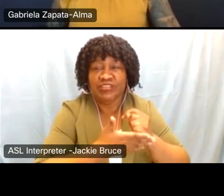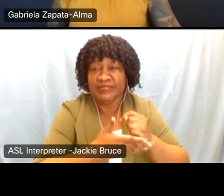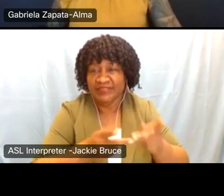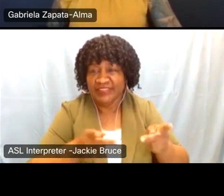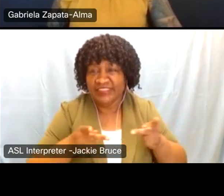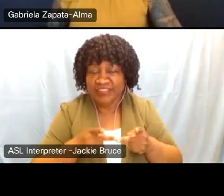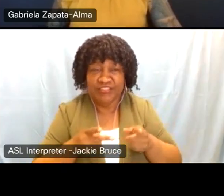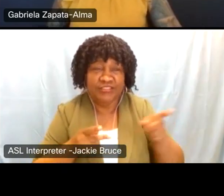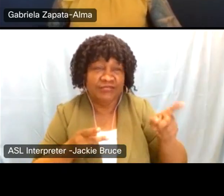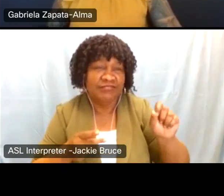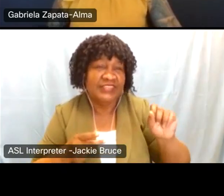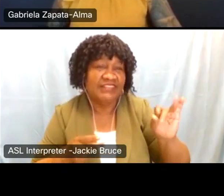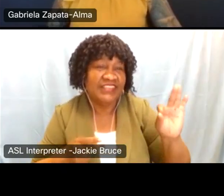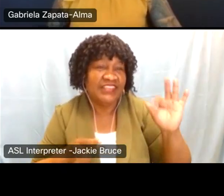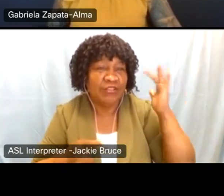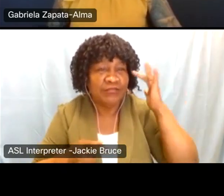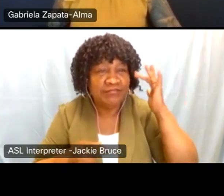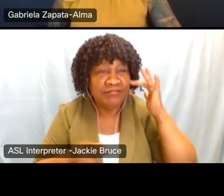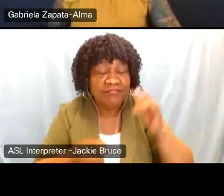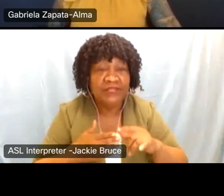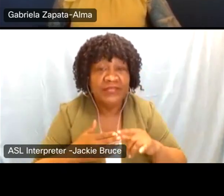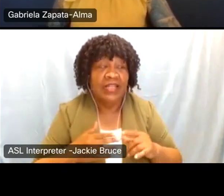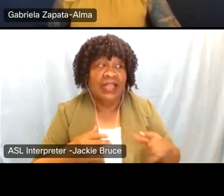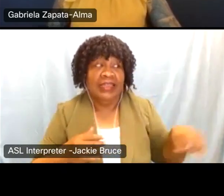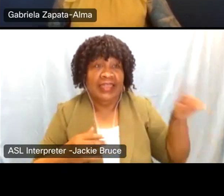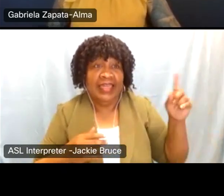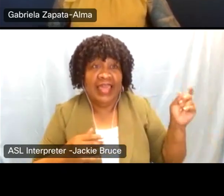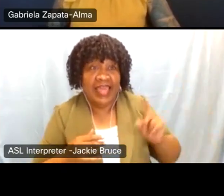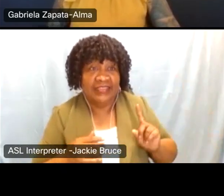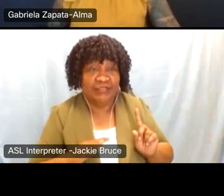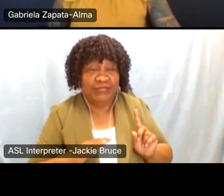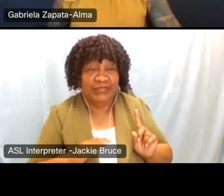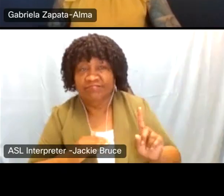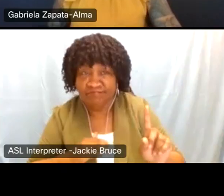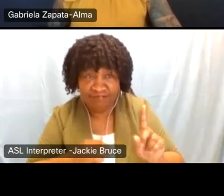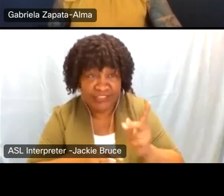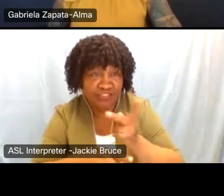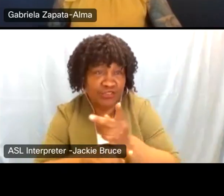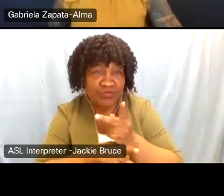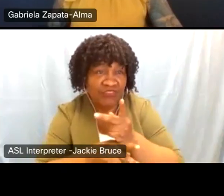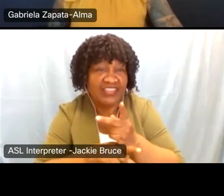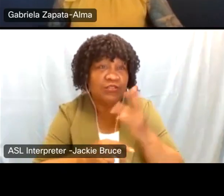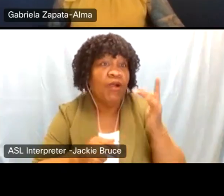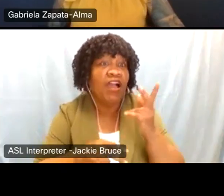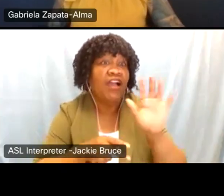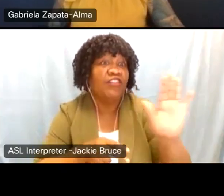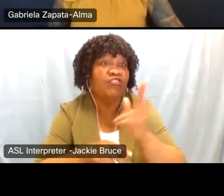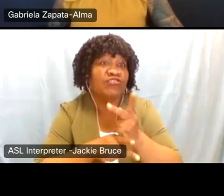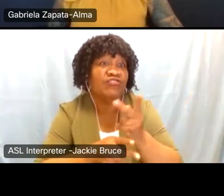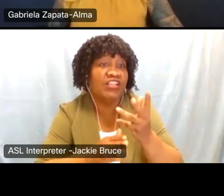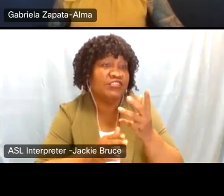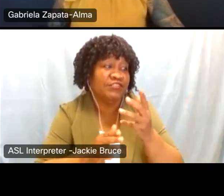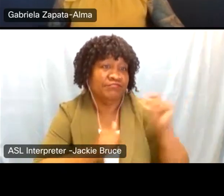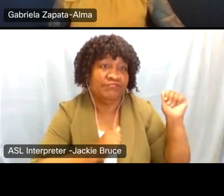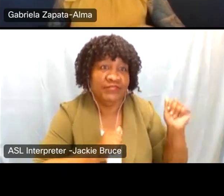Francisco. And I was asked to come in and supervise when the supervisor suddenly left.